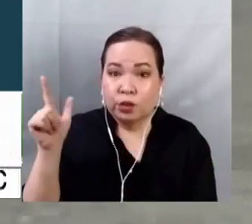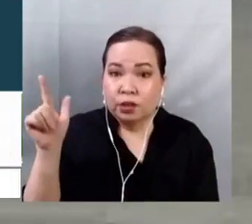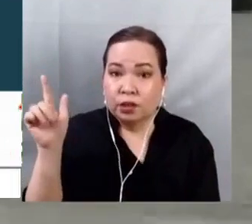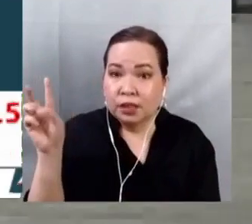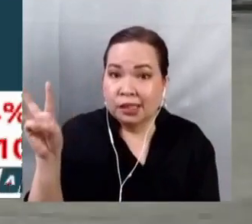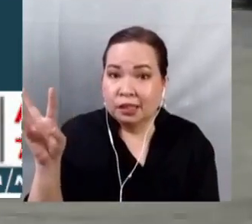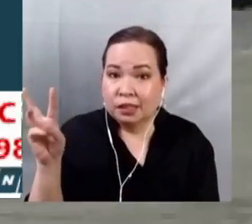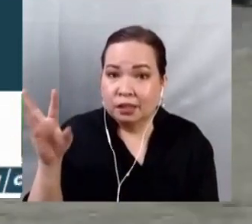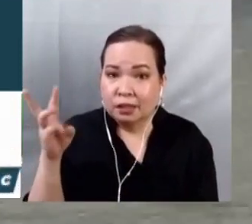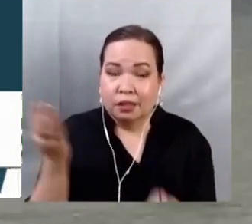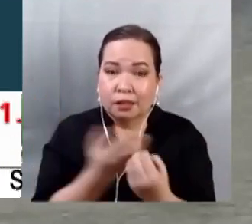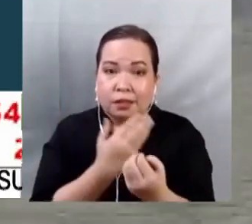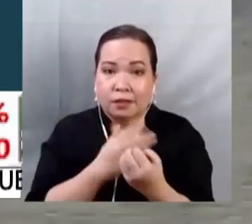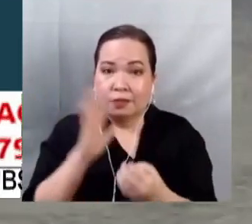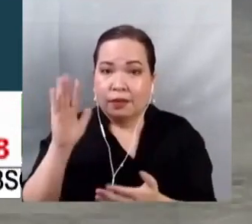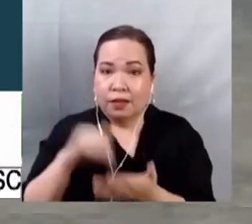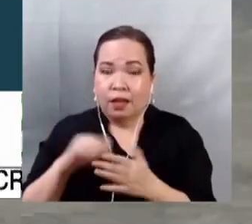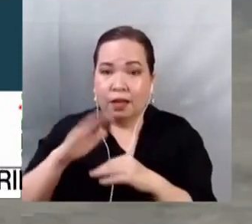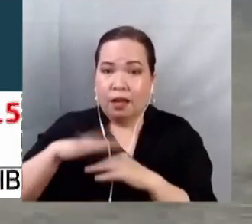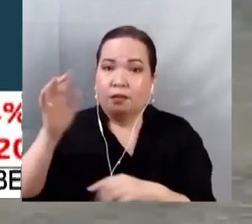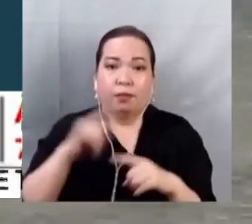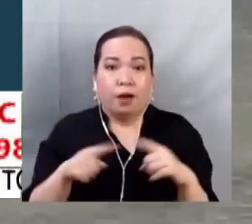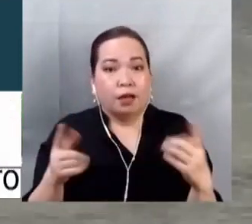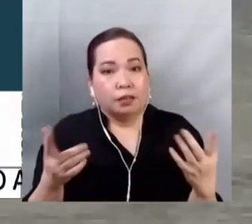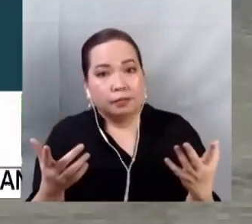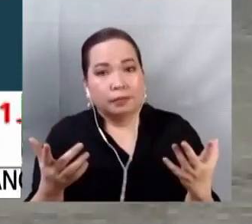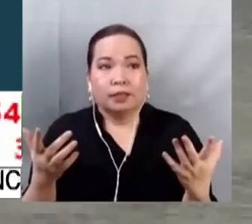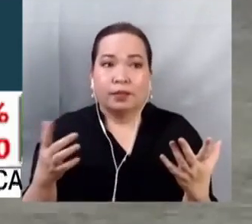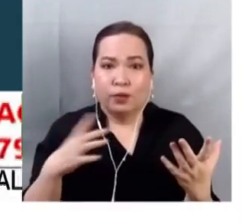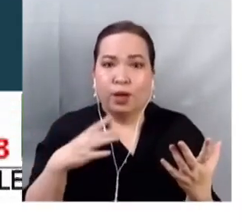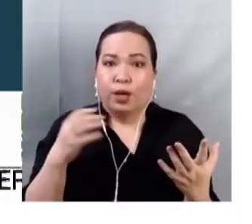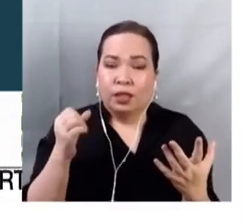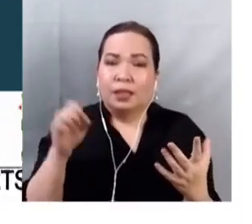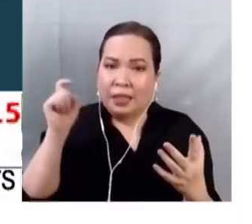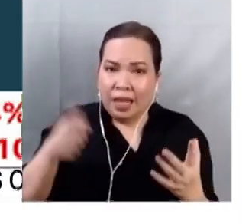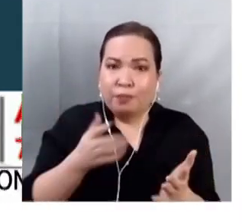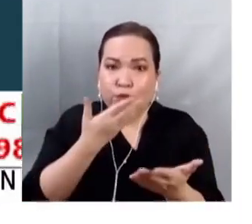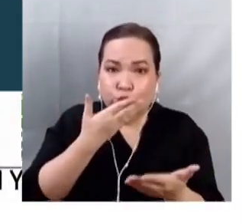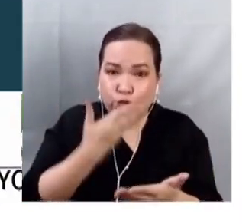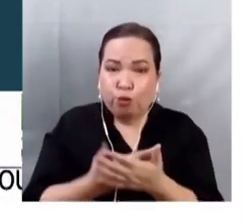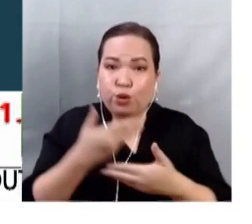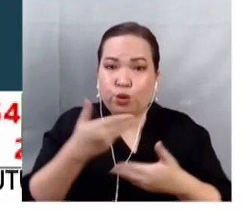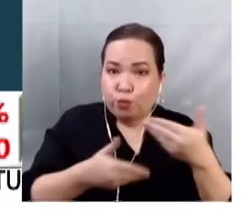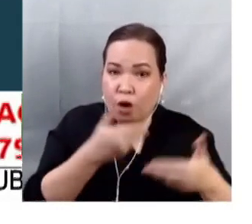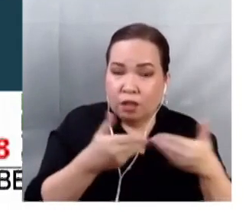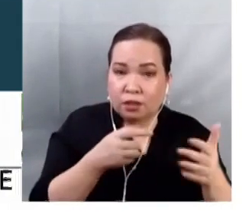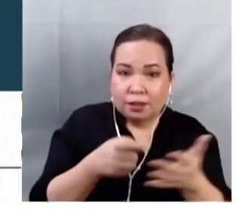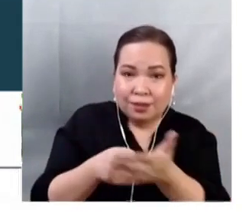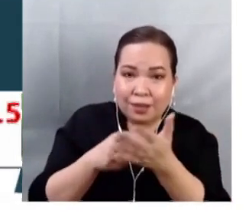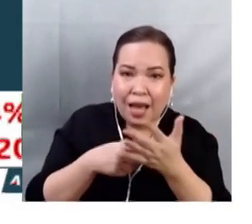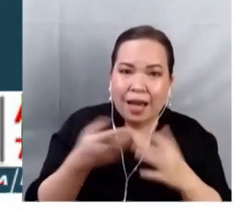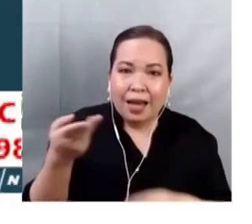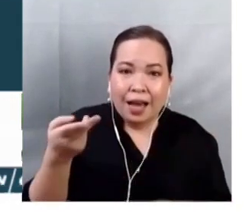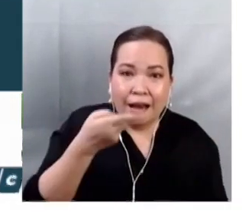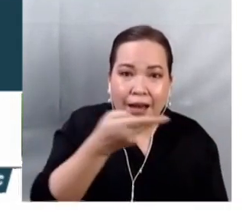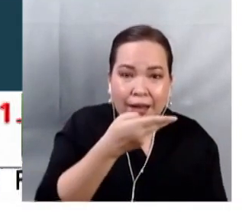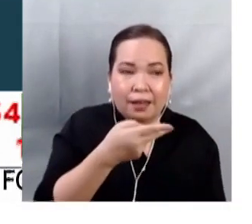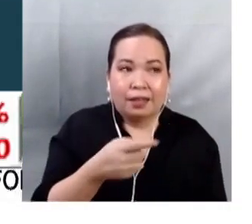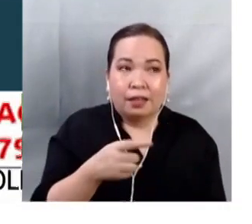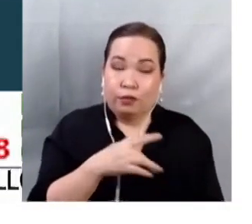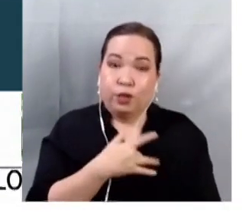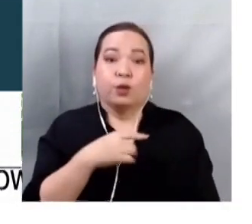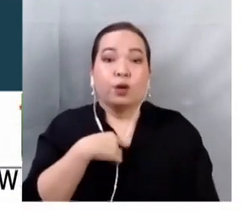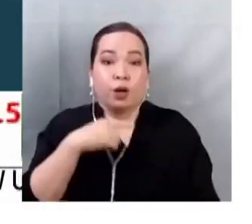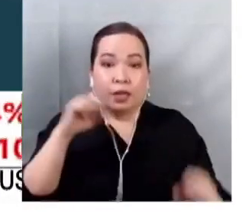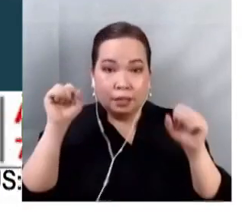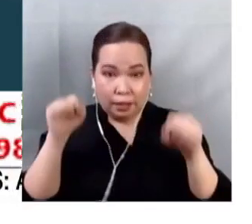nga, hindi na kailangan sana dumating dyan kung hindi lang kumaayos ang recruitment ng mga yan. In my assessment, at sa nakikita kong, well, yung kaya ko lang gawin,